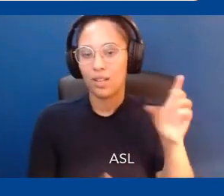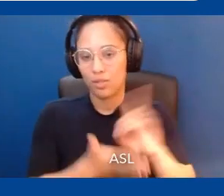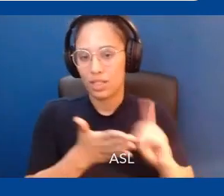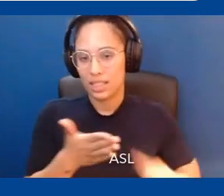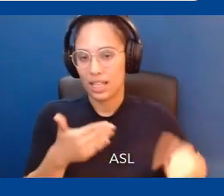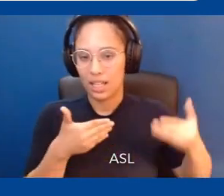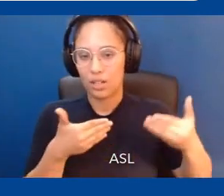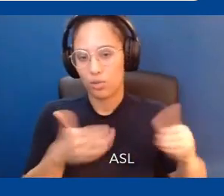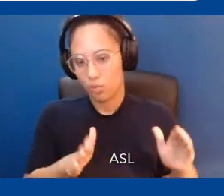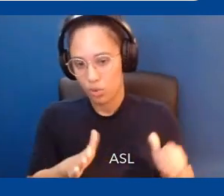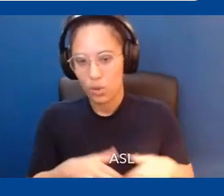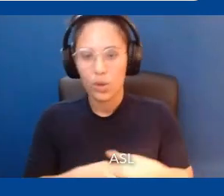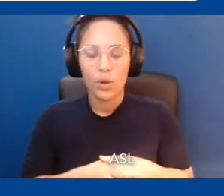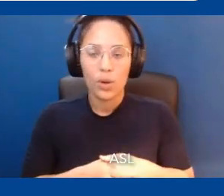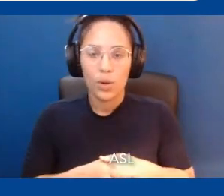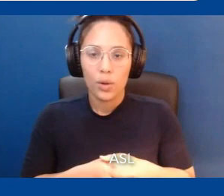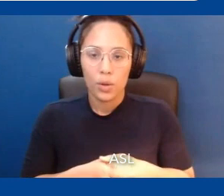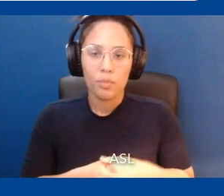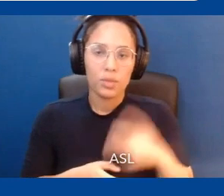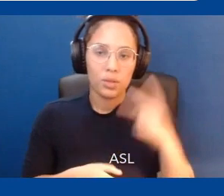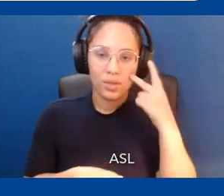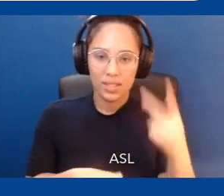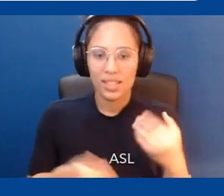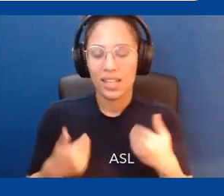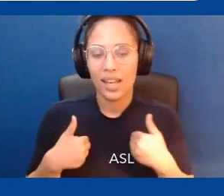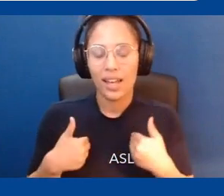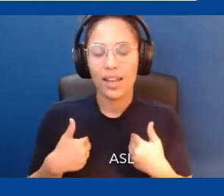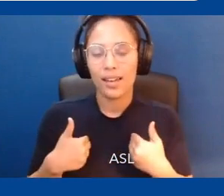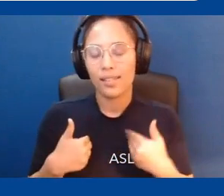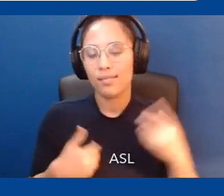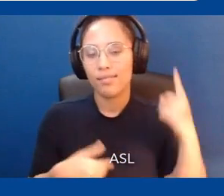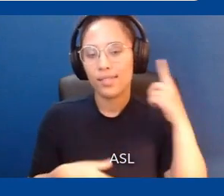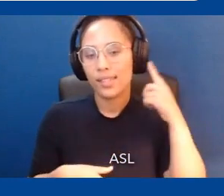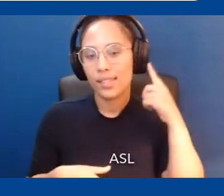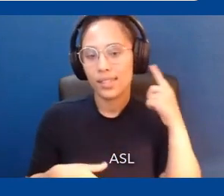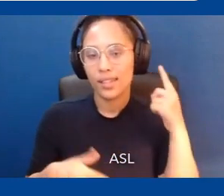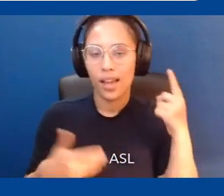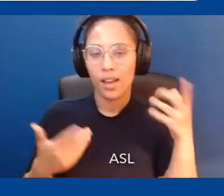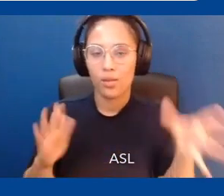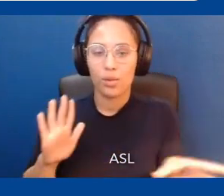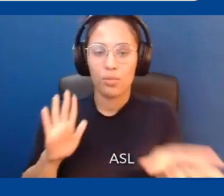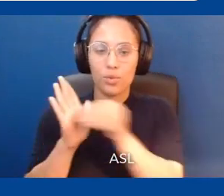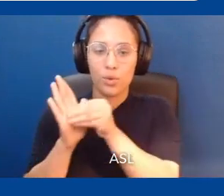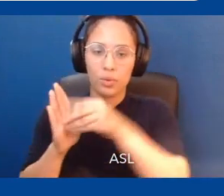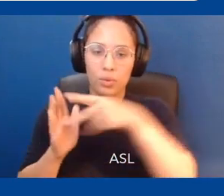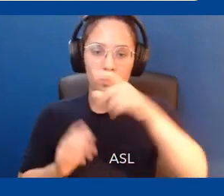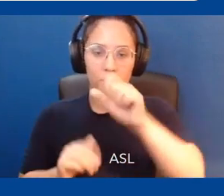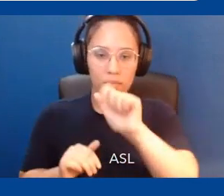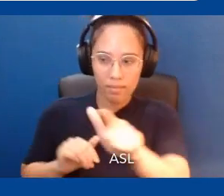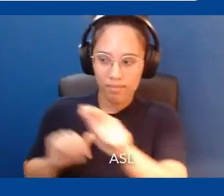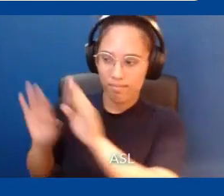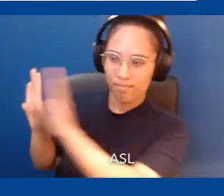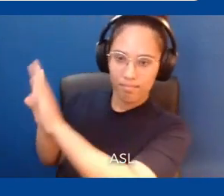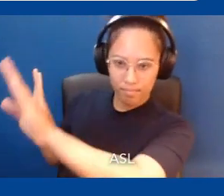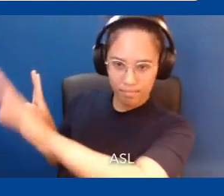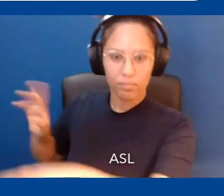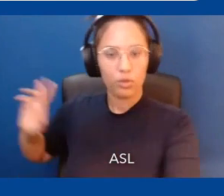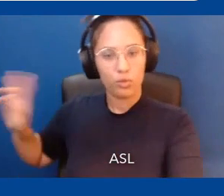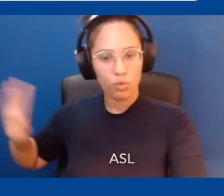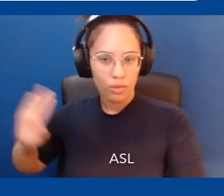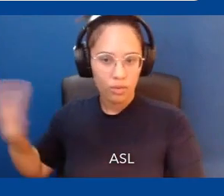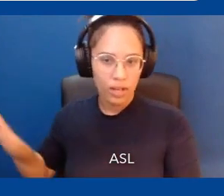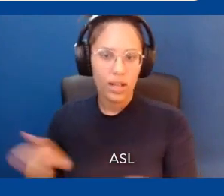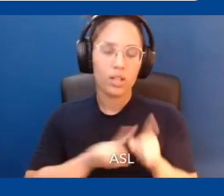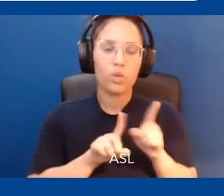absorptive paneling, acoustic absorptive paneling just here to my right side, and some bookshelves and miscellaneous